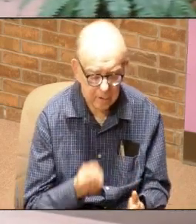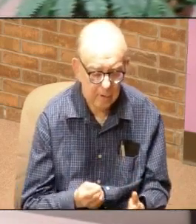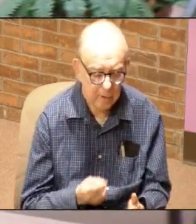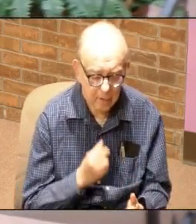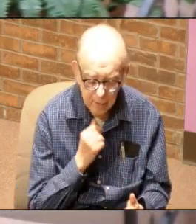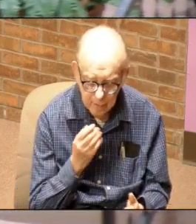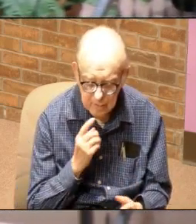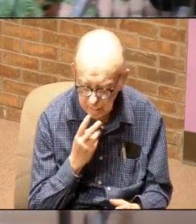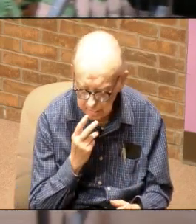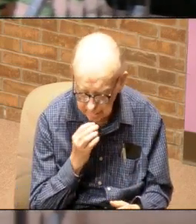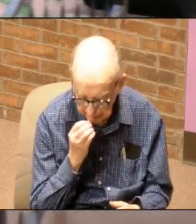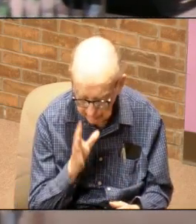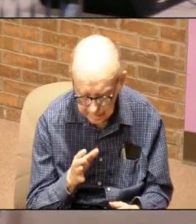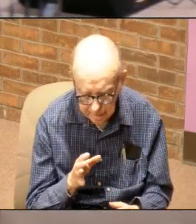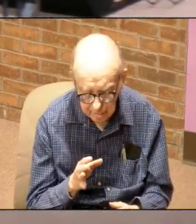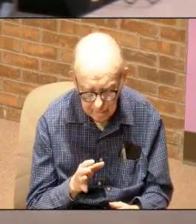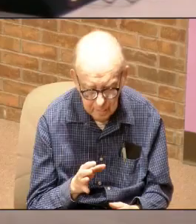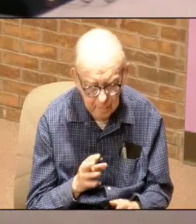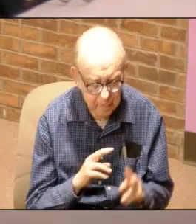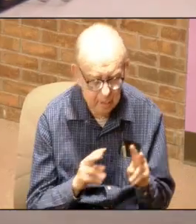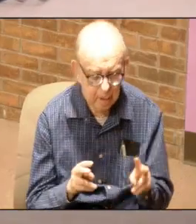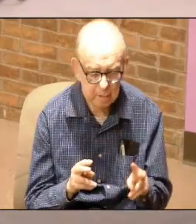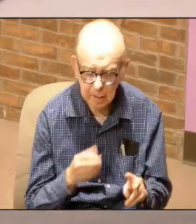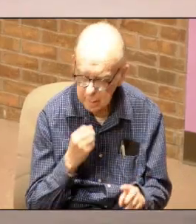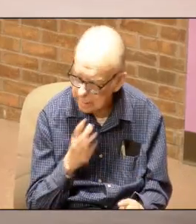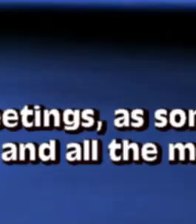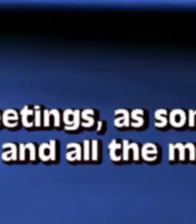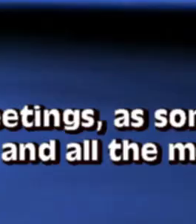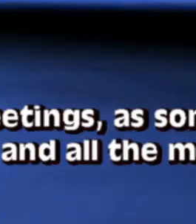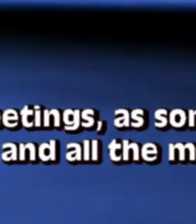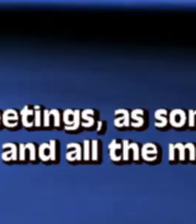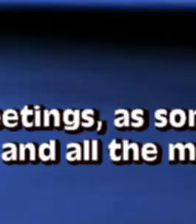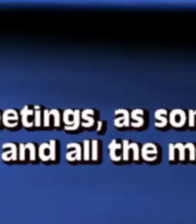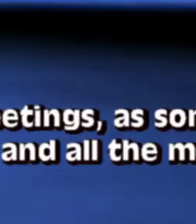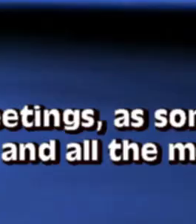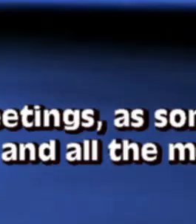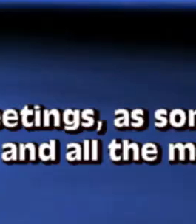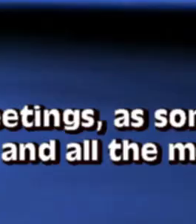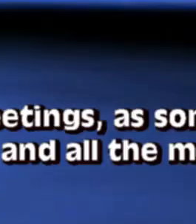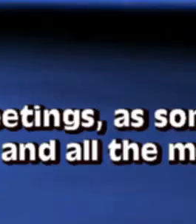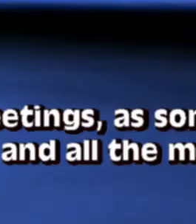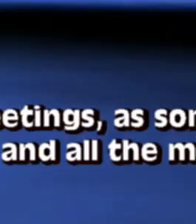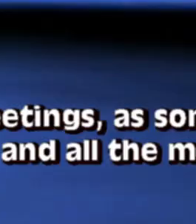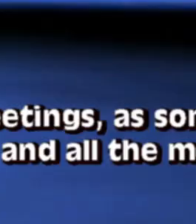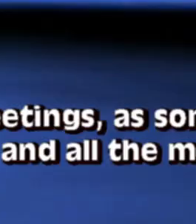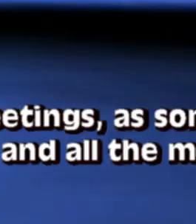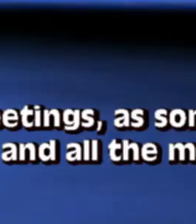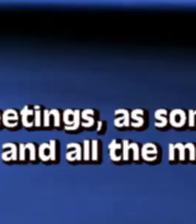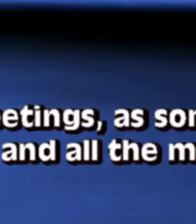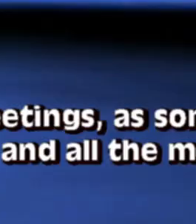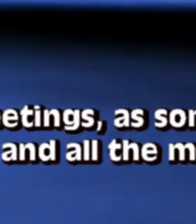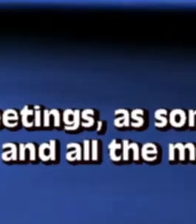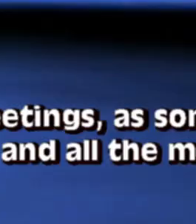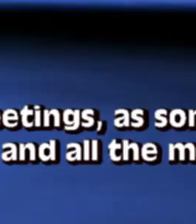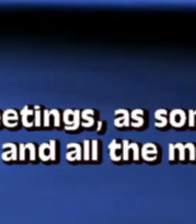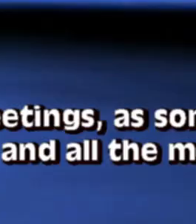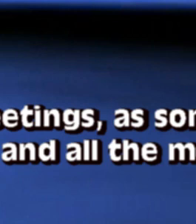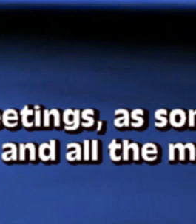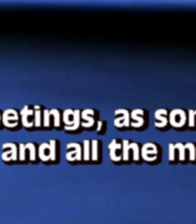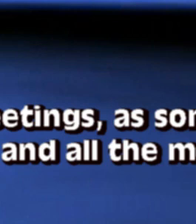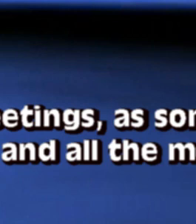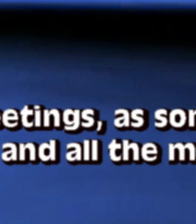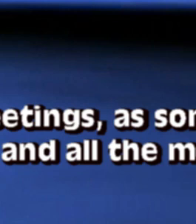not neglecting, look at this, not neglecting to gather together as some are in the habit to